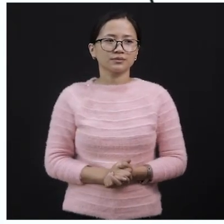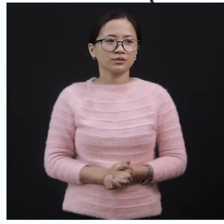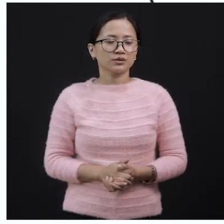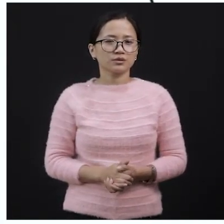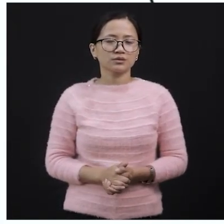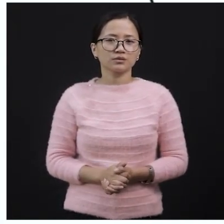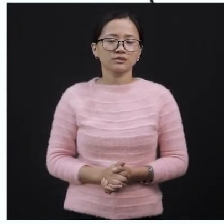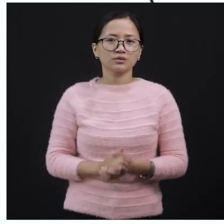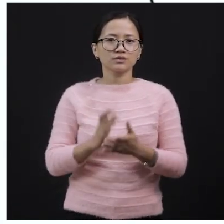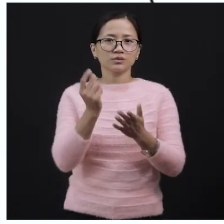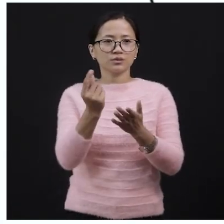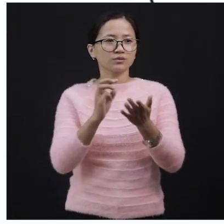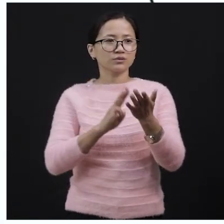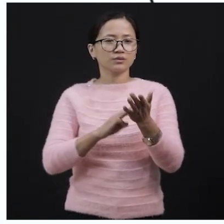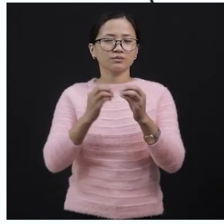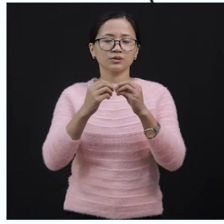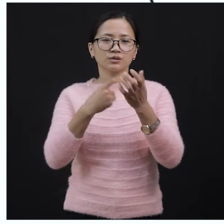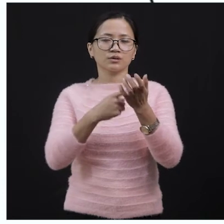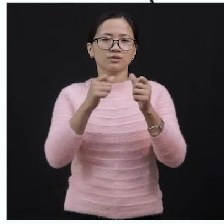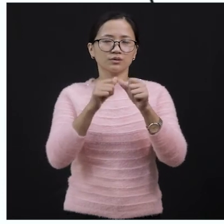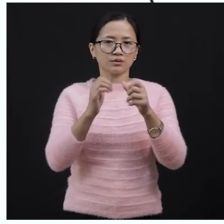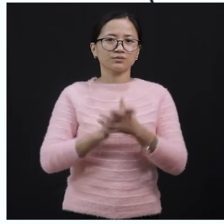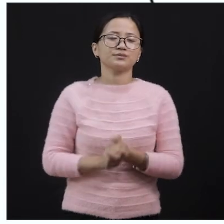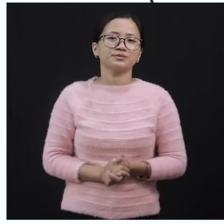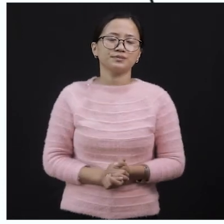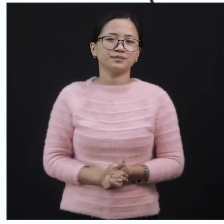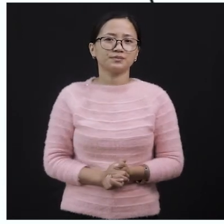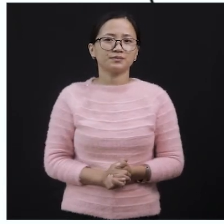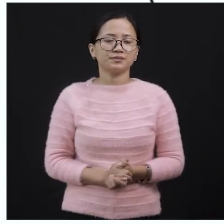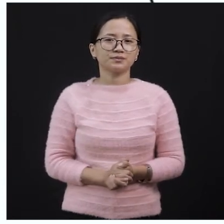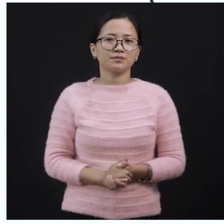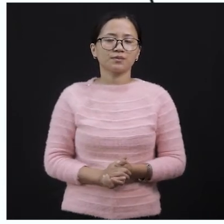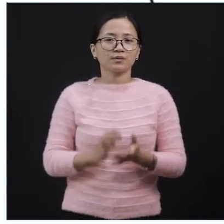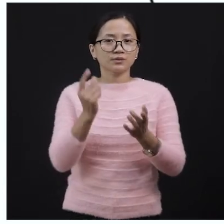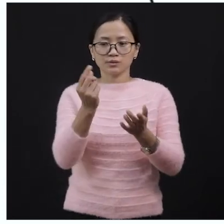as umbra. Okay? Umbra.